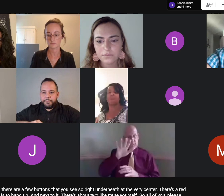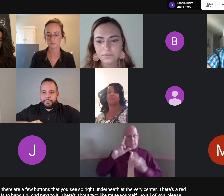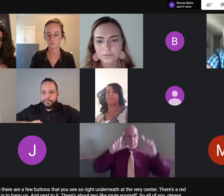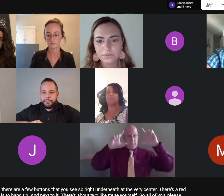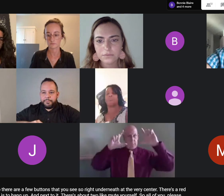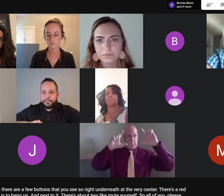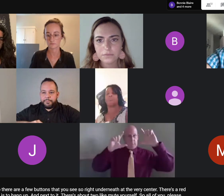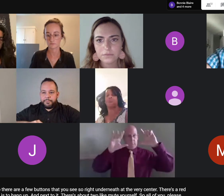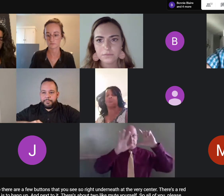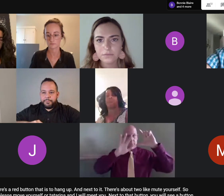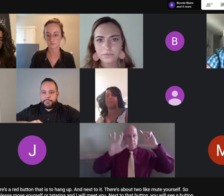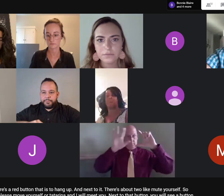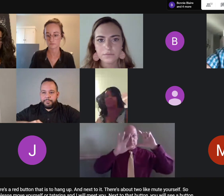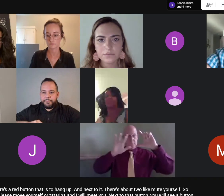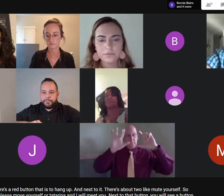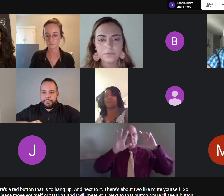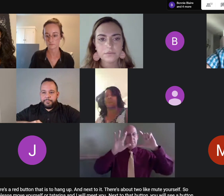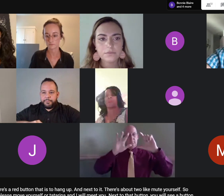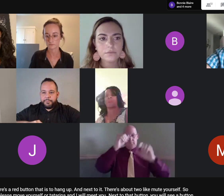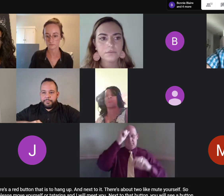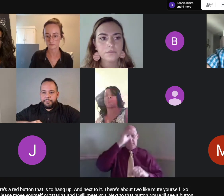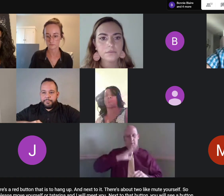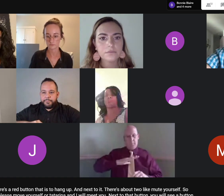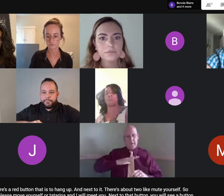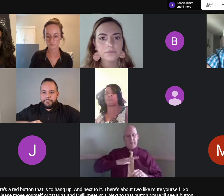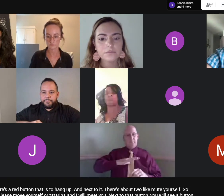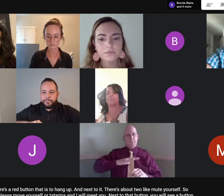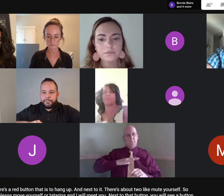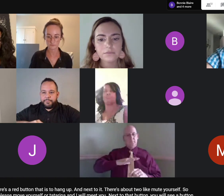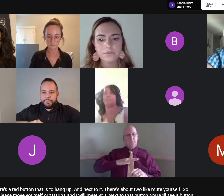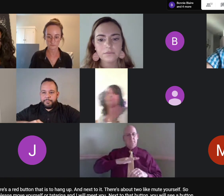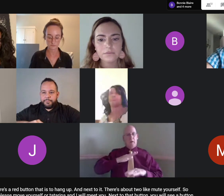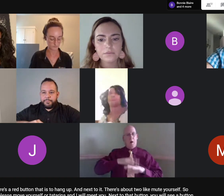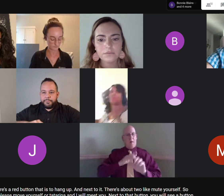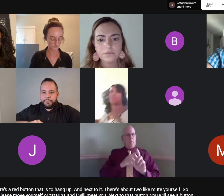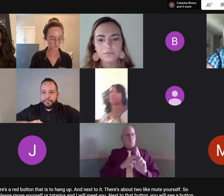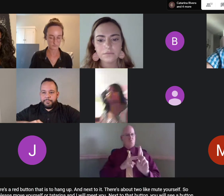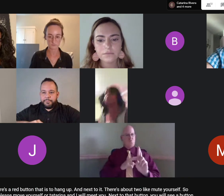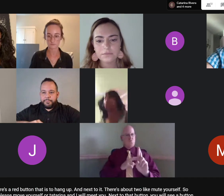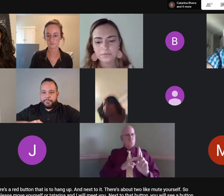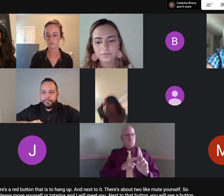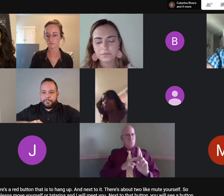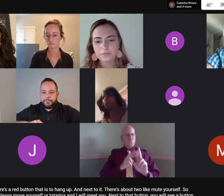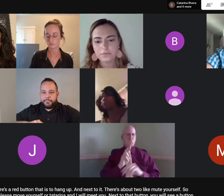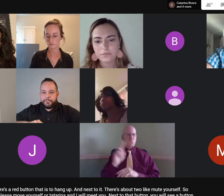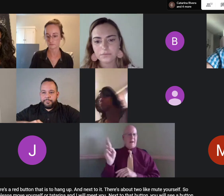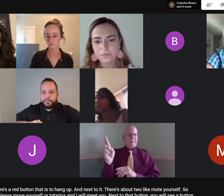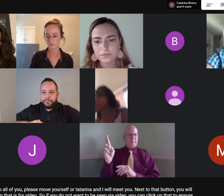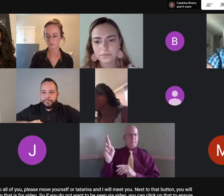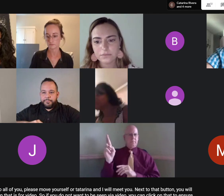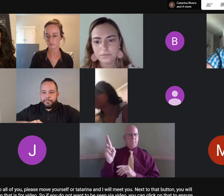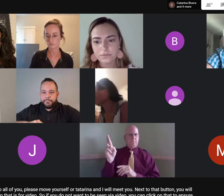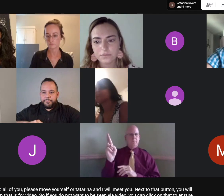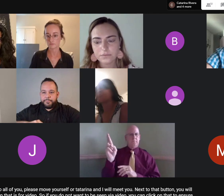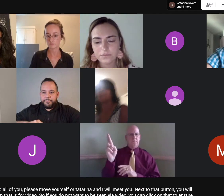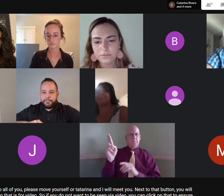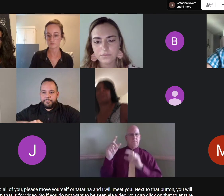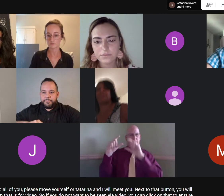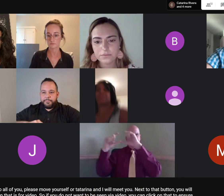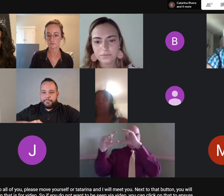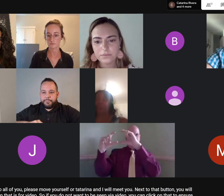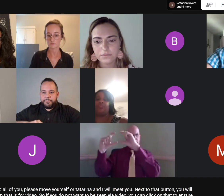your screen is a gentleman that should be on your right-hand corner. There should be a number of squares where there is a